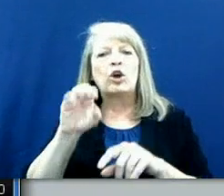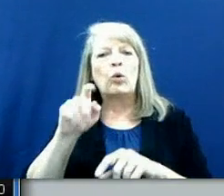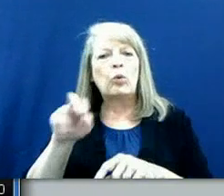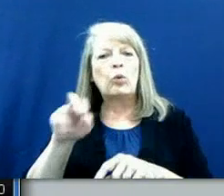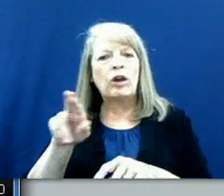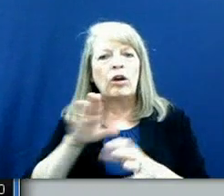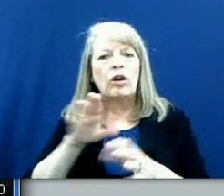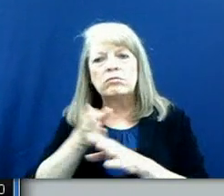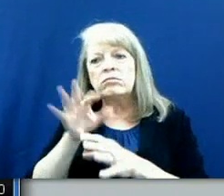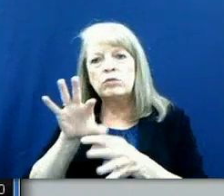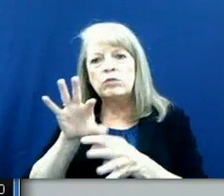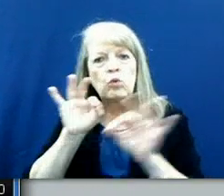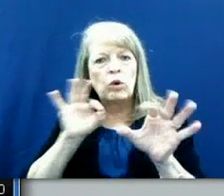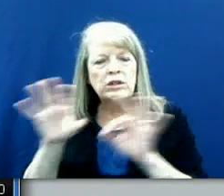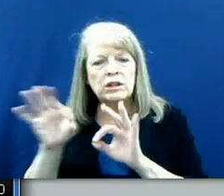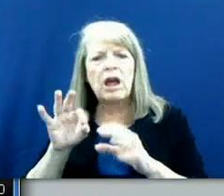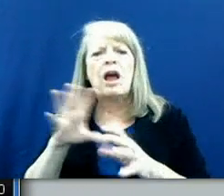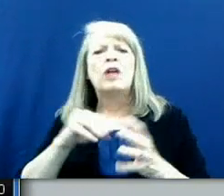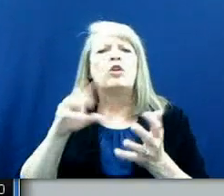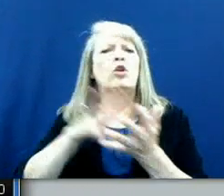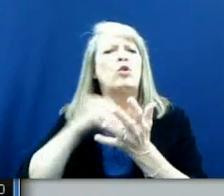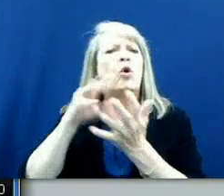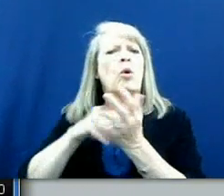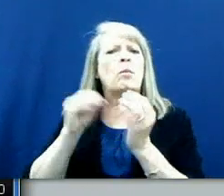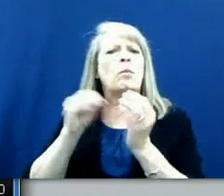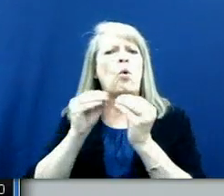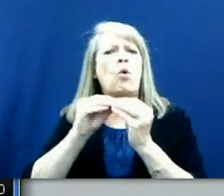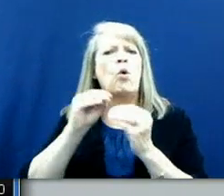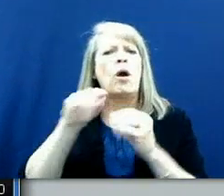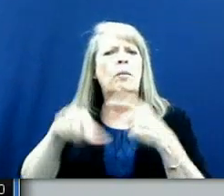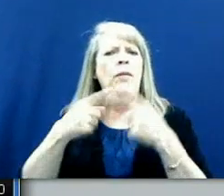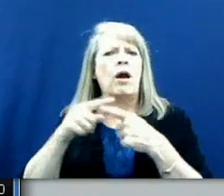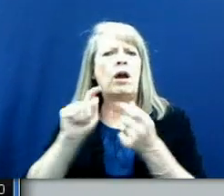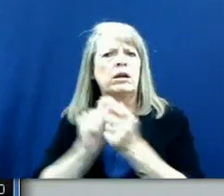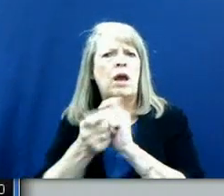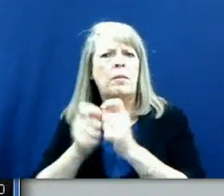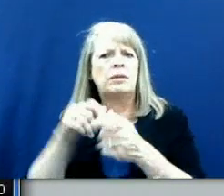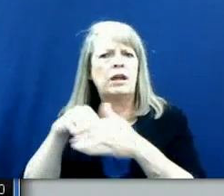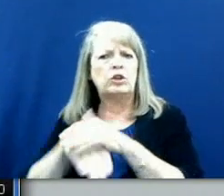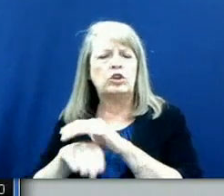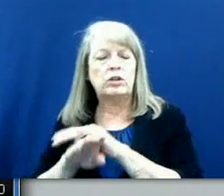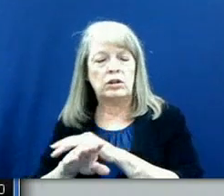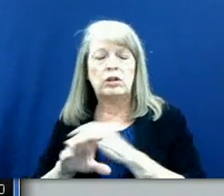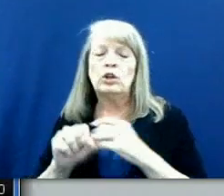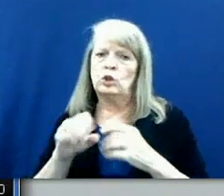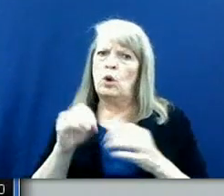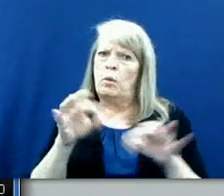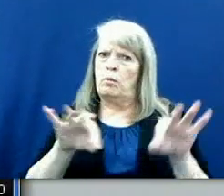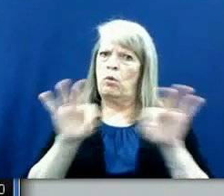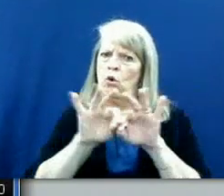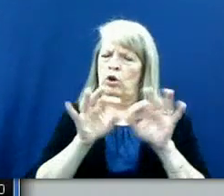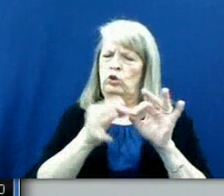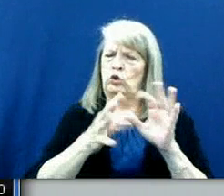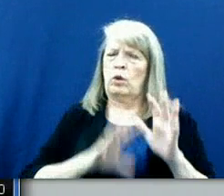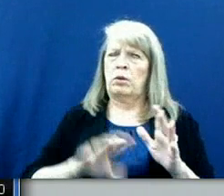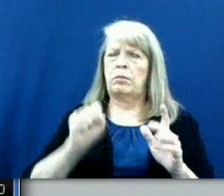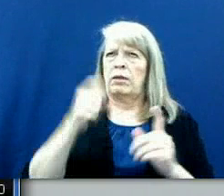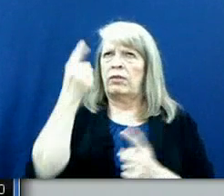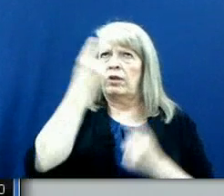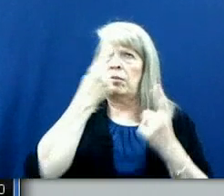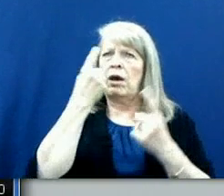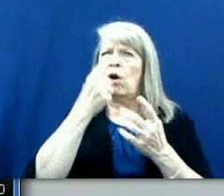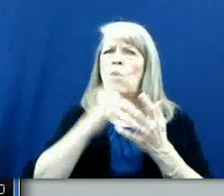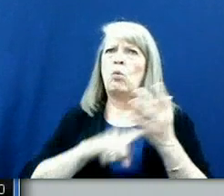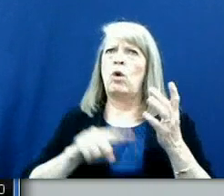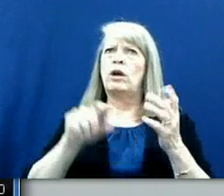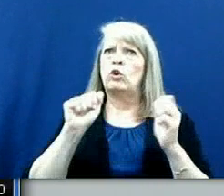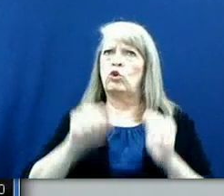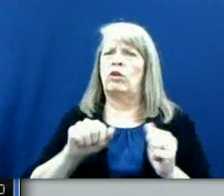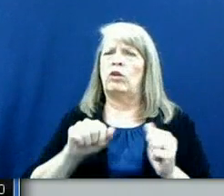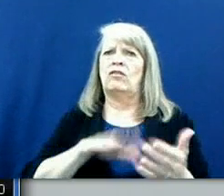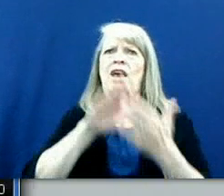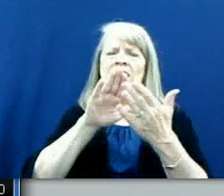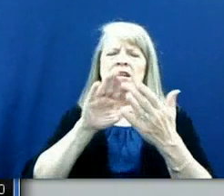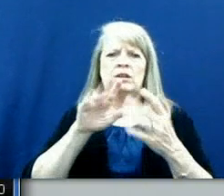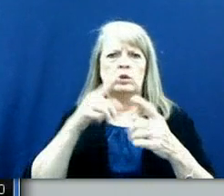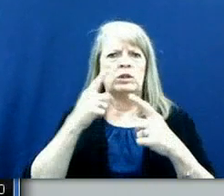accommodations. Consider the challenges you might encounter as an interpreter in these